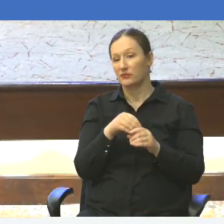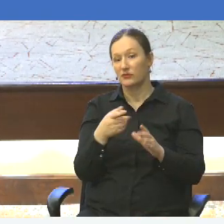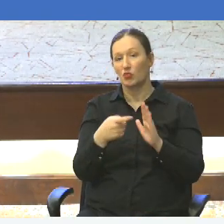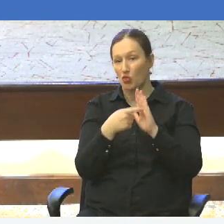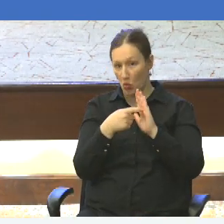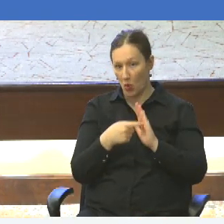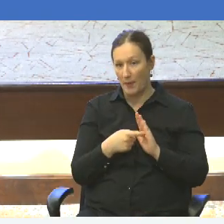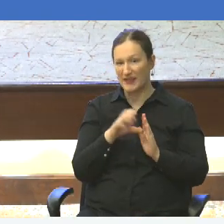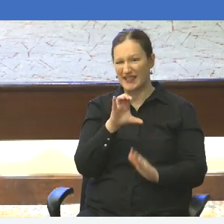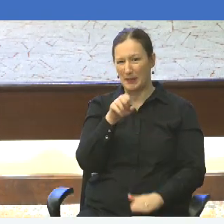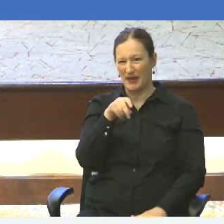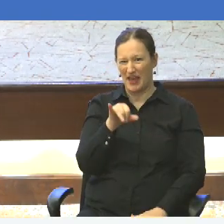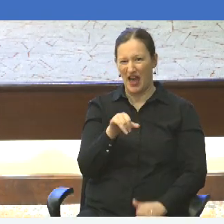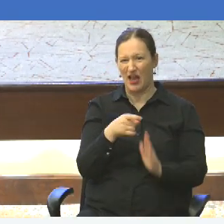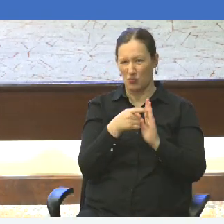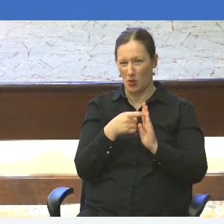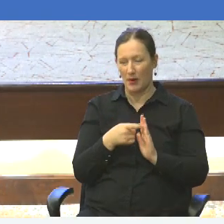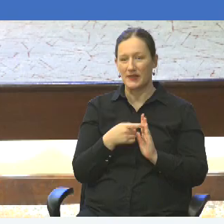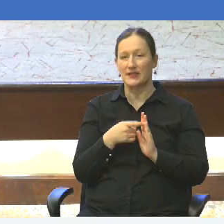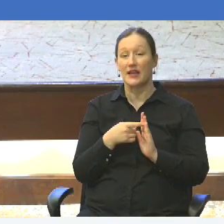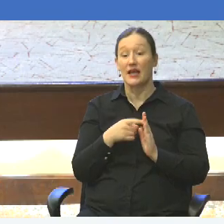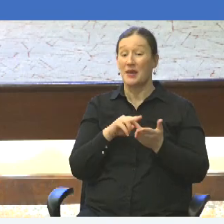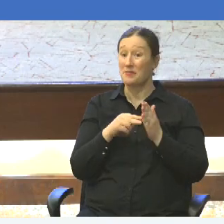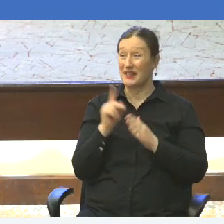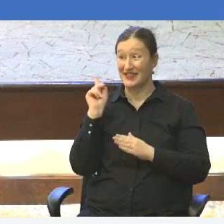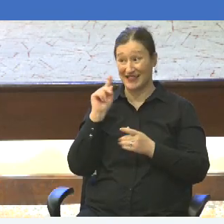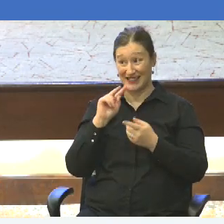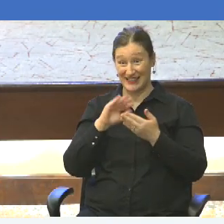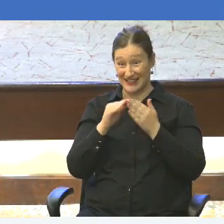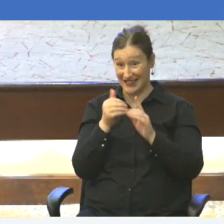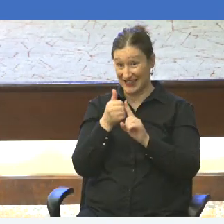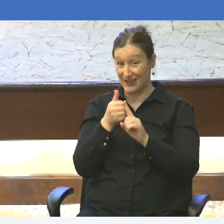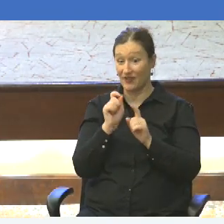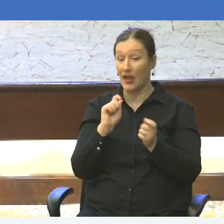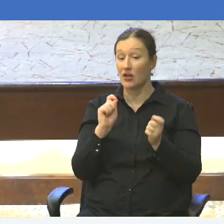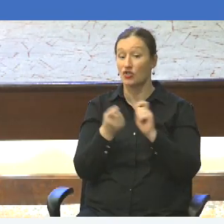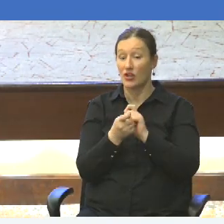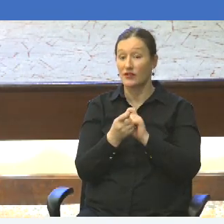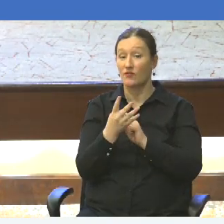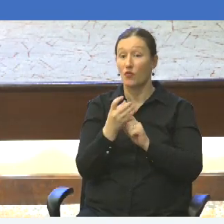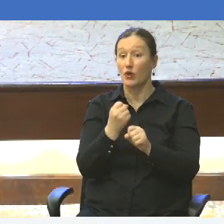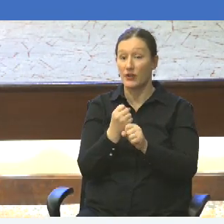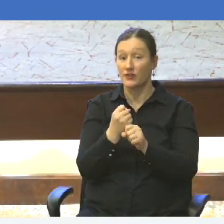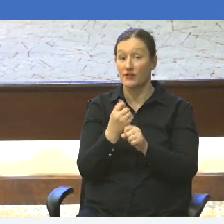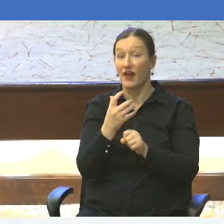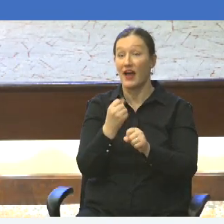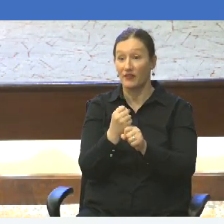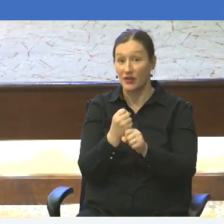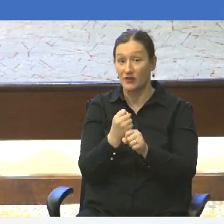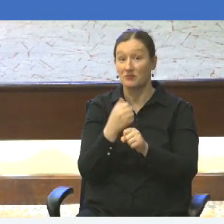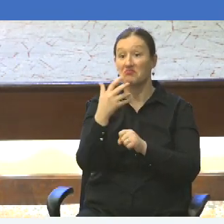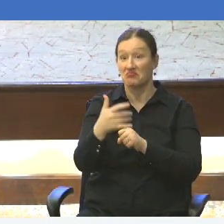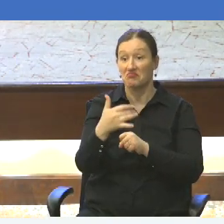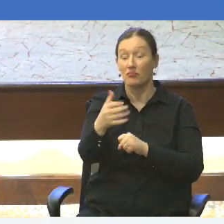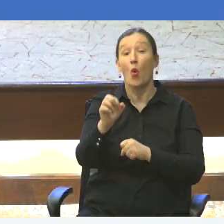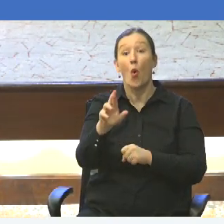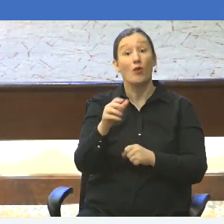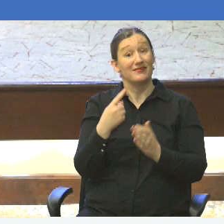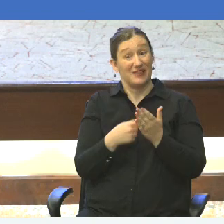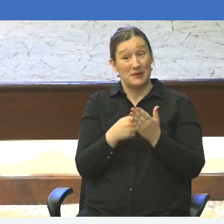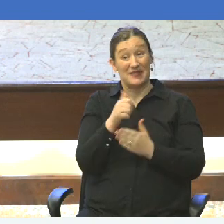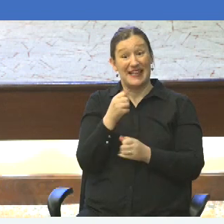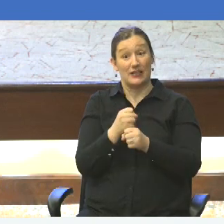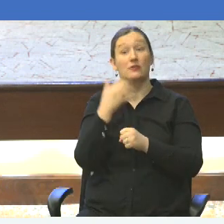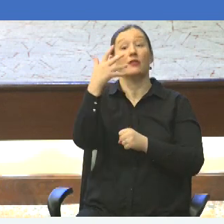CPI clauses only allow the city to adjust rental rates once every 4 or 5, in some cases every 10 or 12 years.